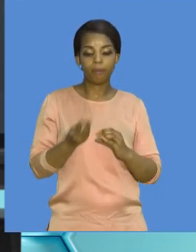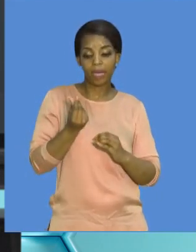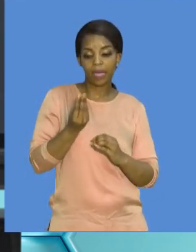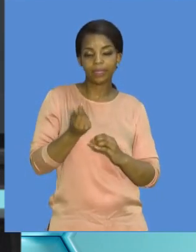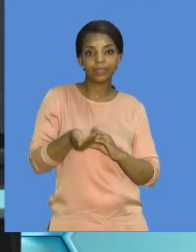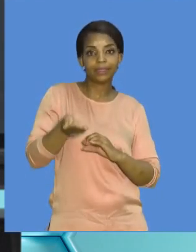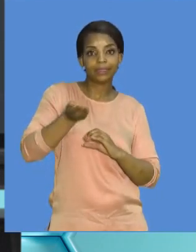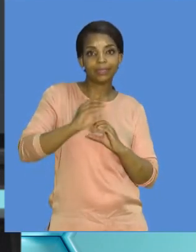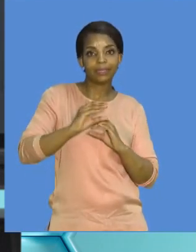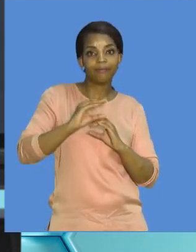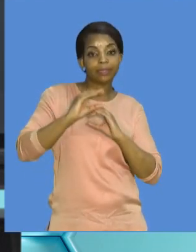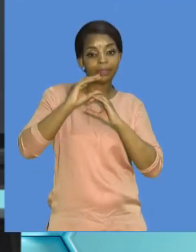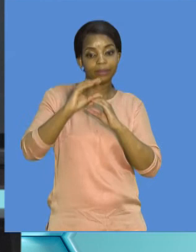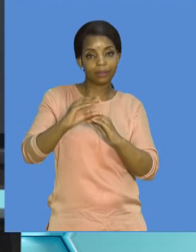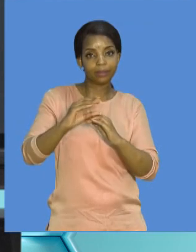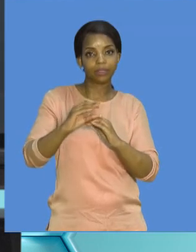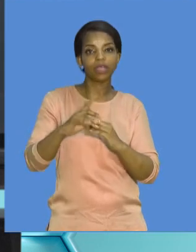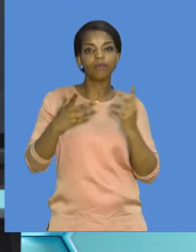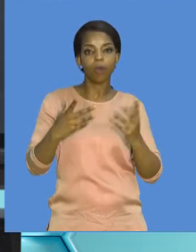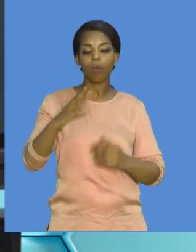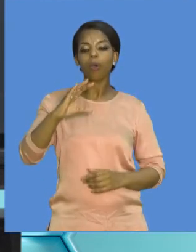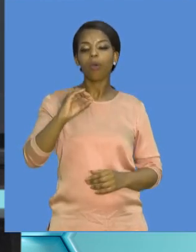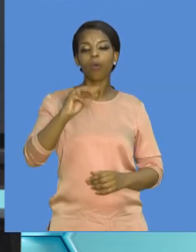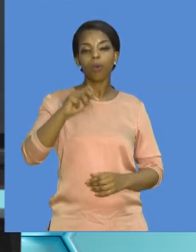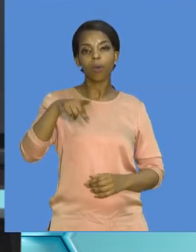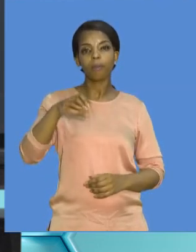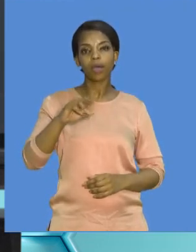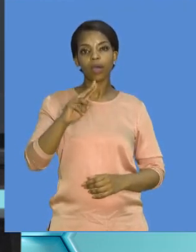under a compound growth. And that's all that